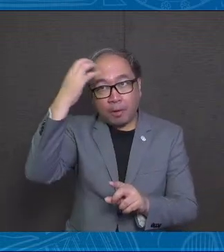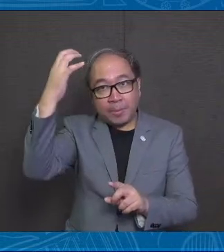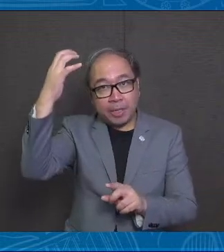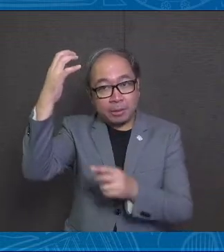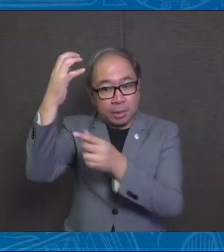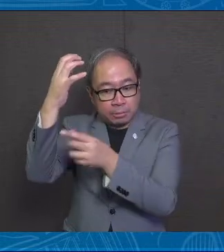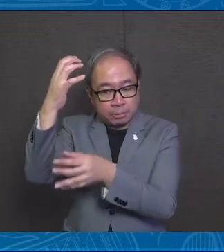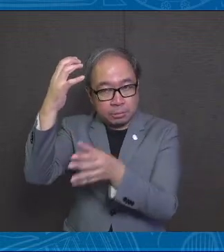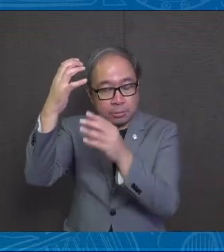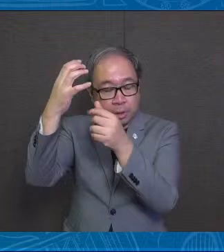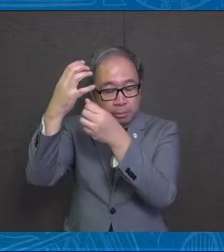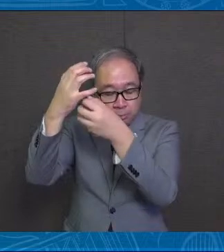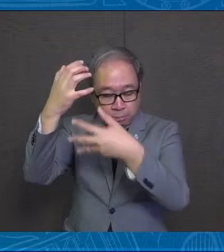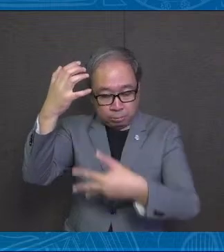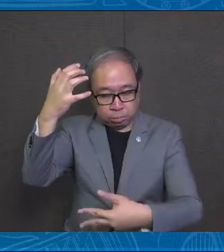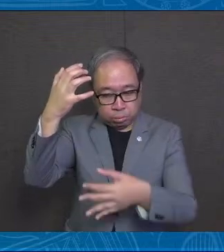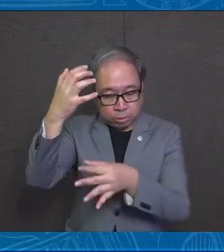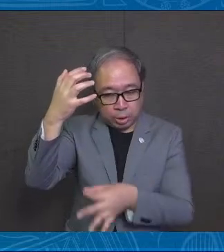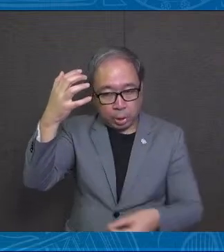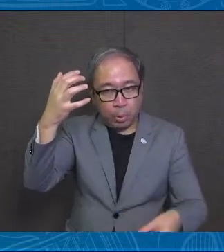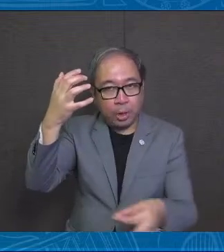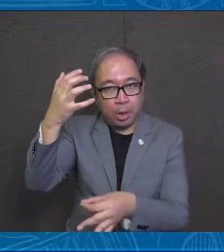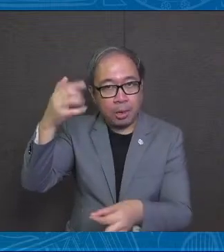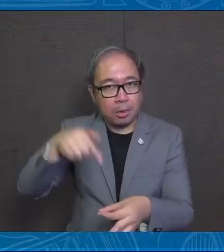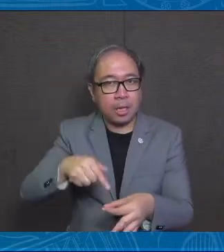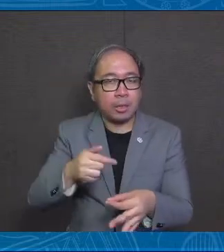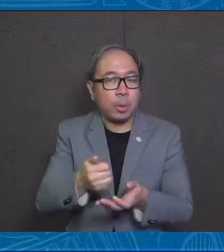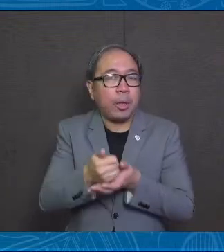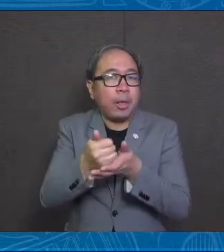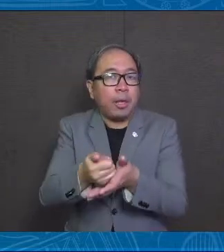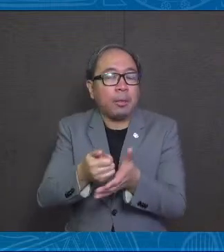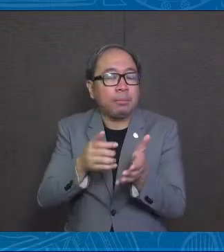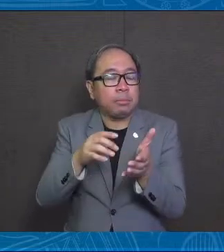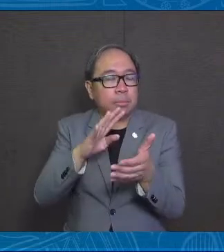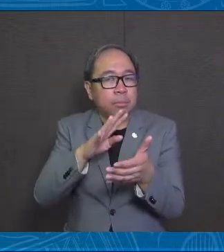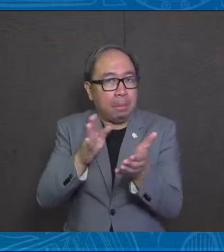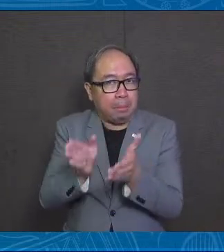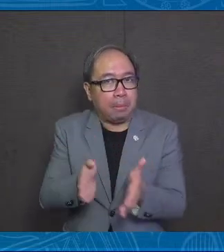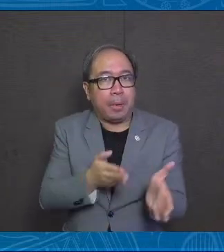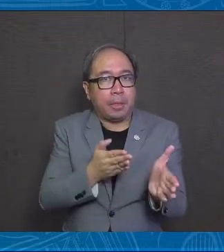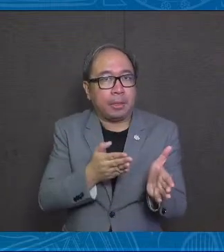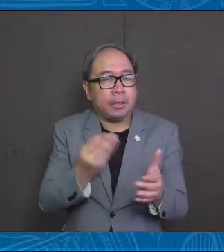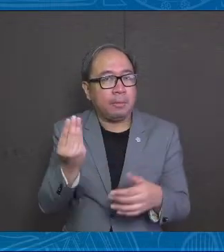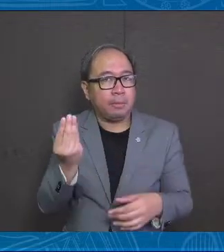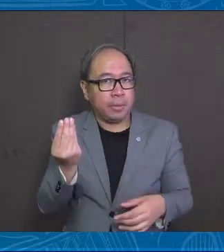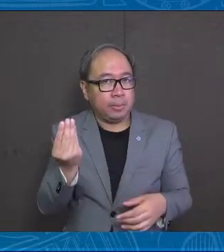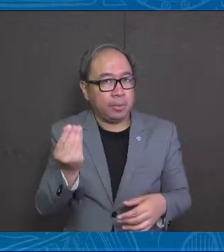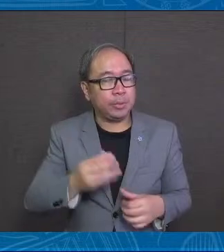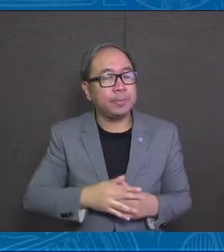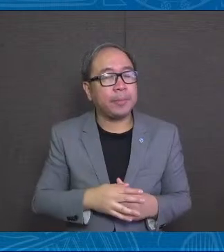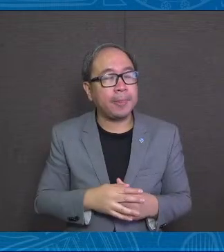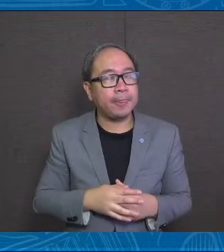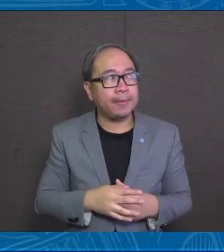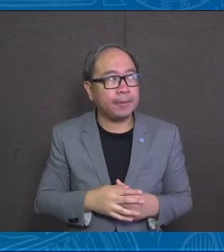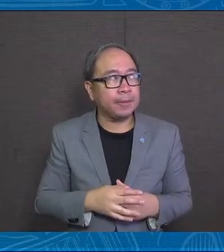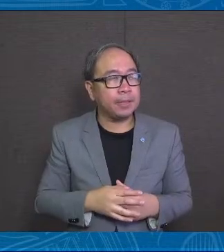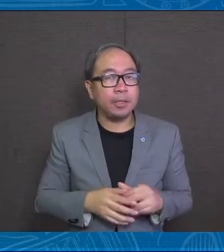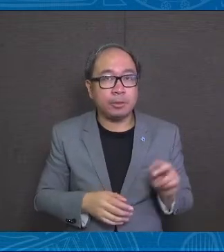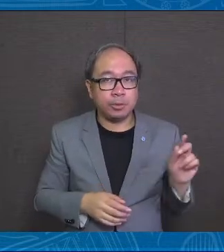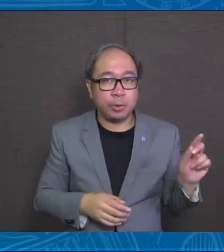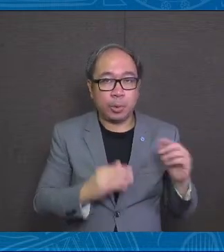preparing the expenditures plan. And from this framework, we